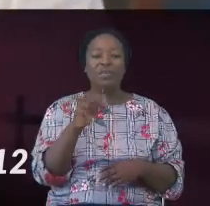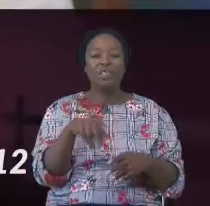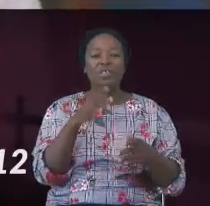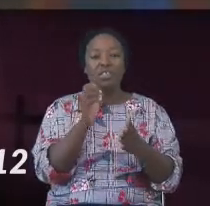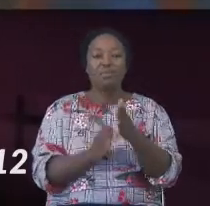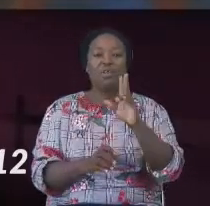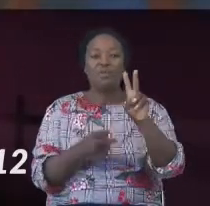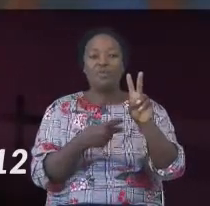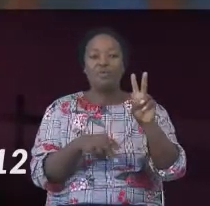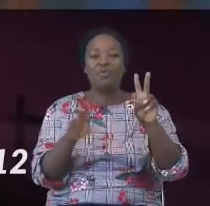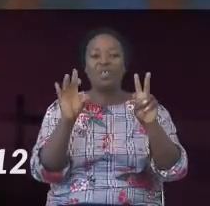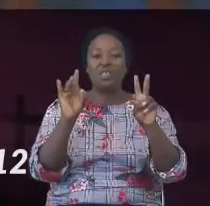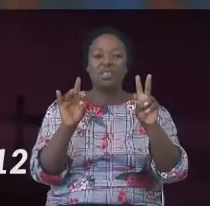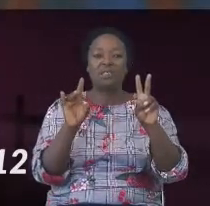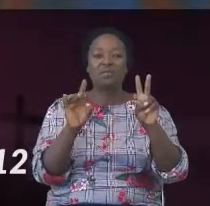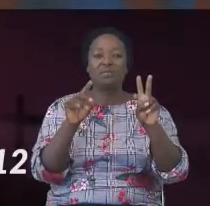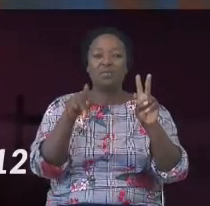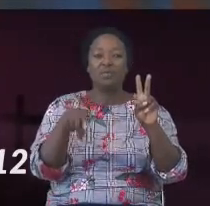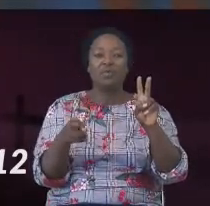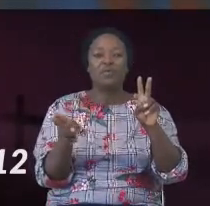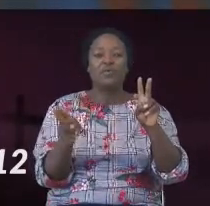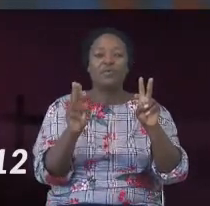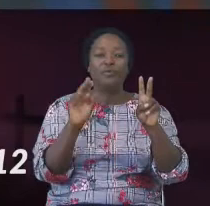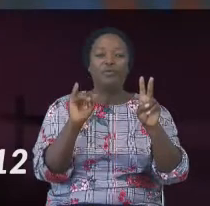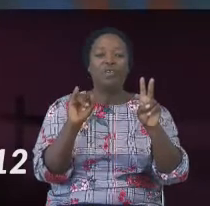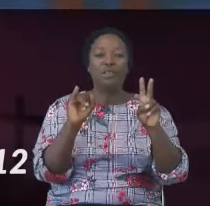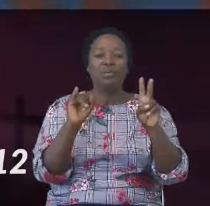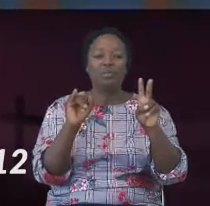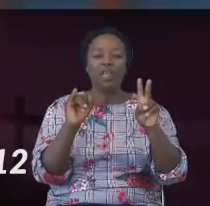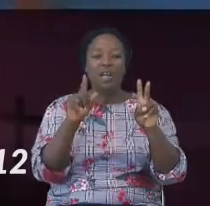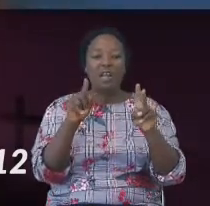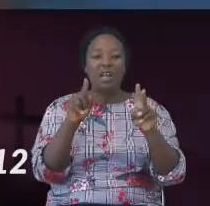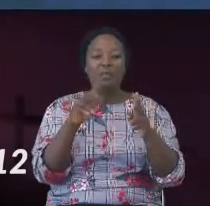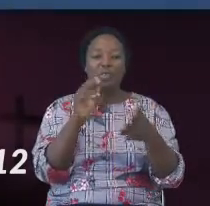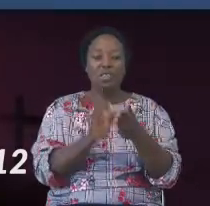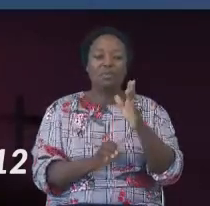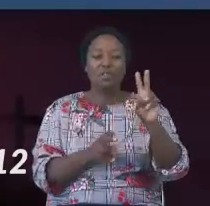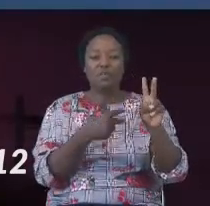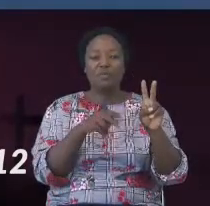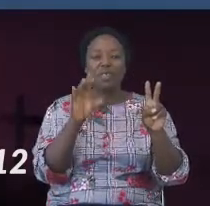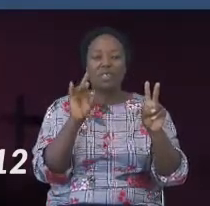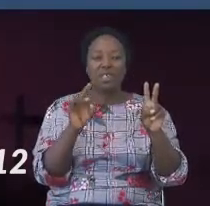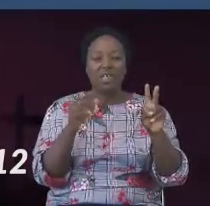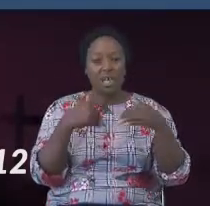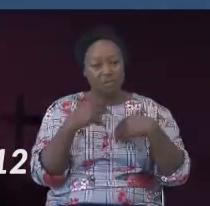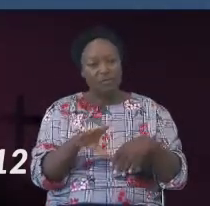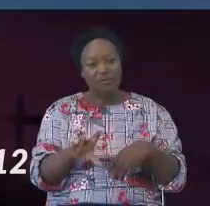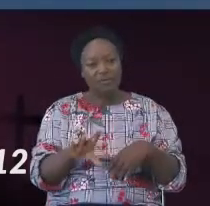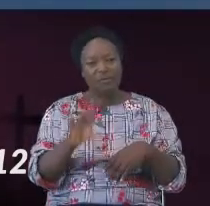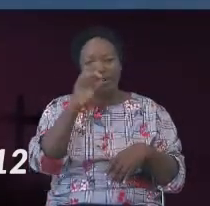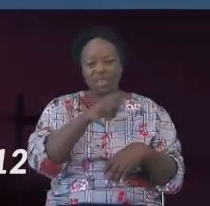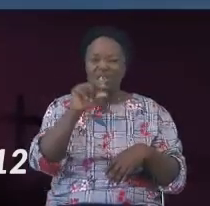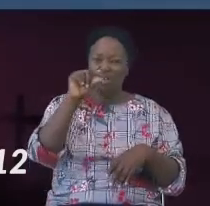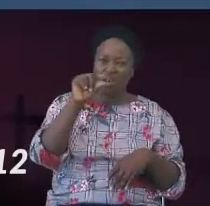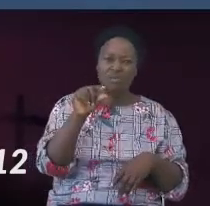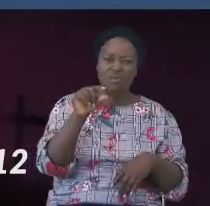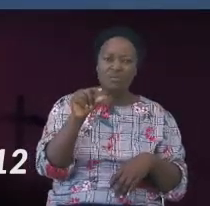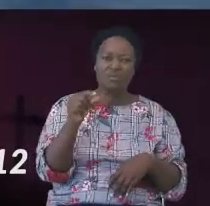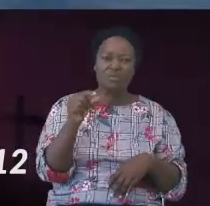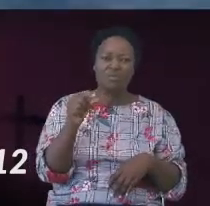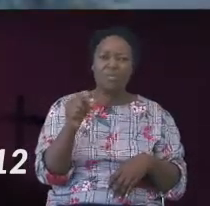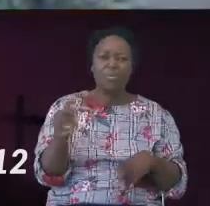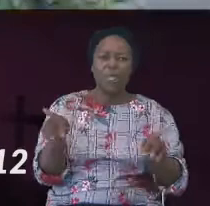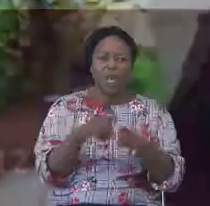2, reading from verse 8. Philippians chapter 2, reading from verse 8. And